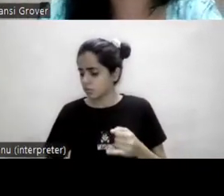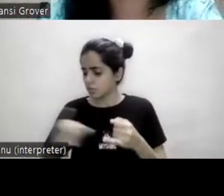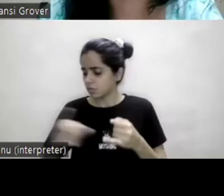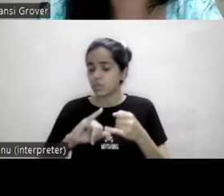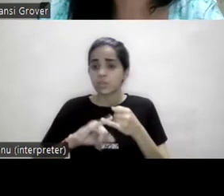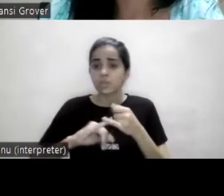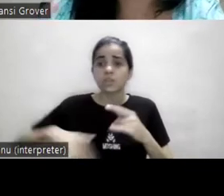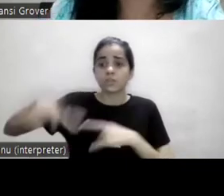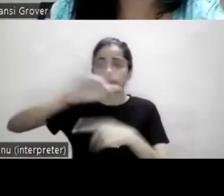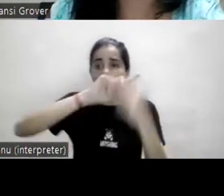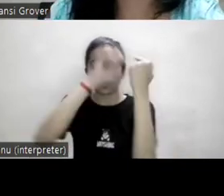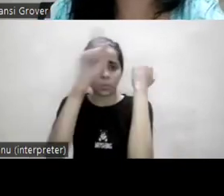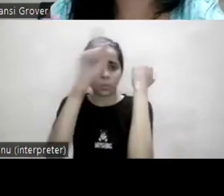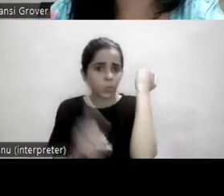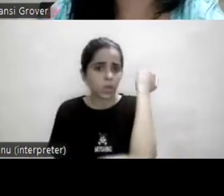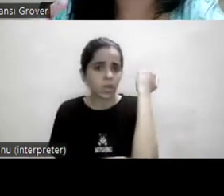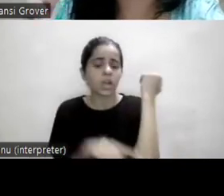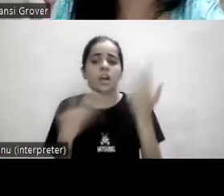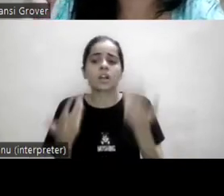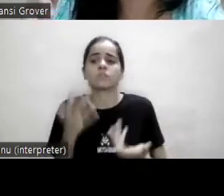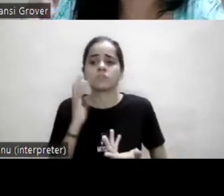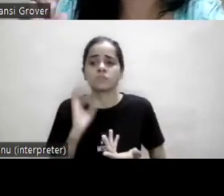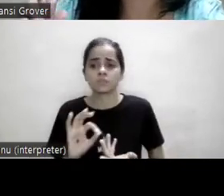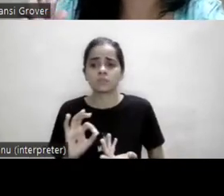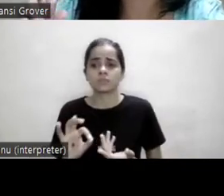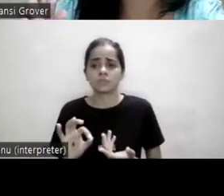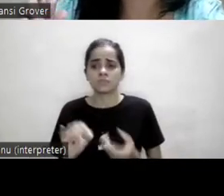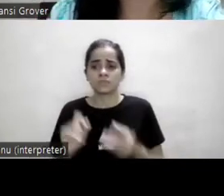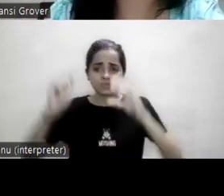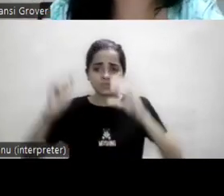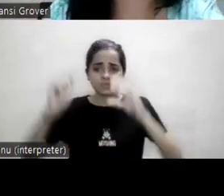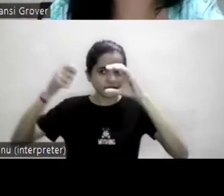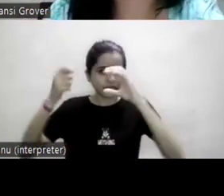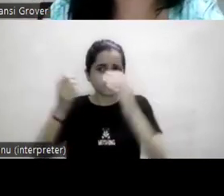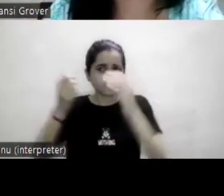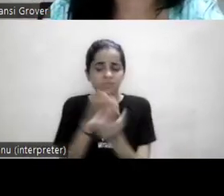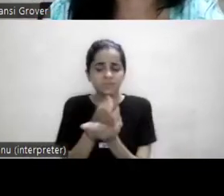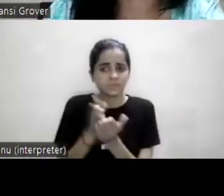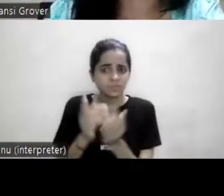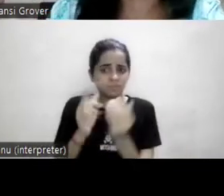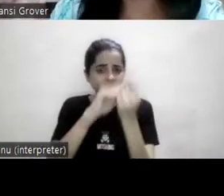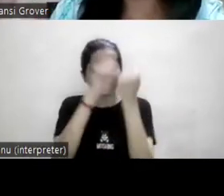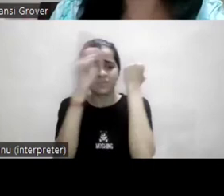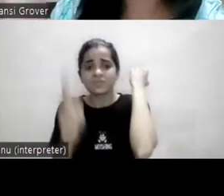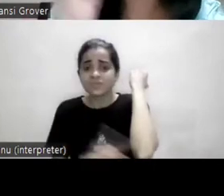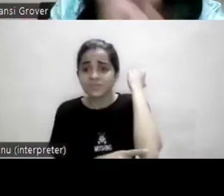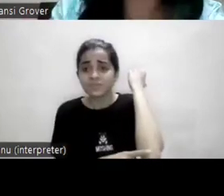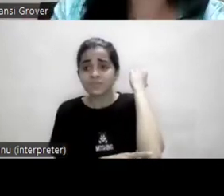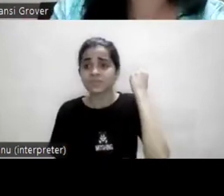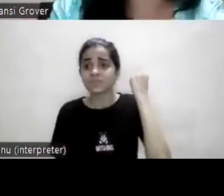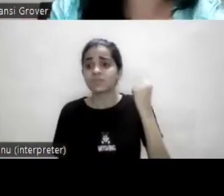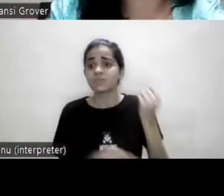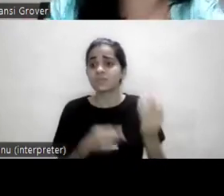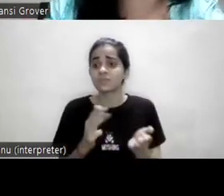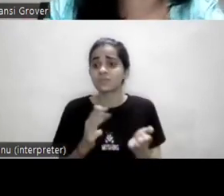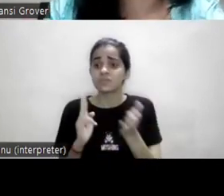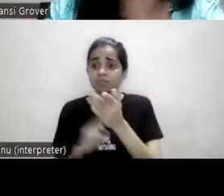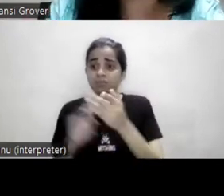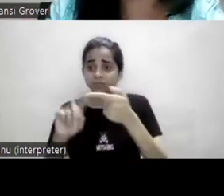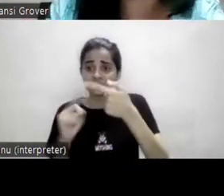of this film? Again, you know, the film falls, the kind of ending it creates, Meety is not able to